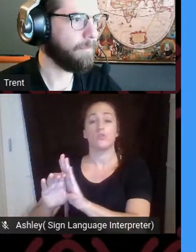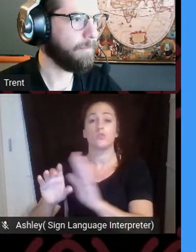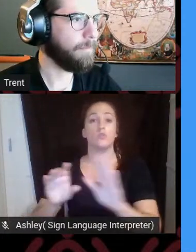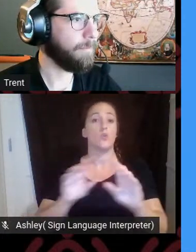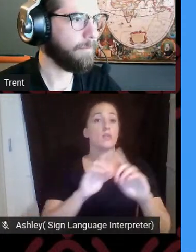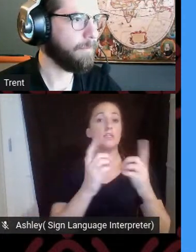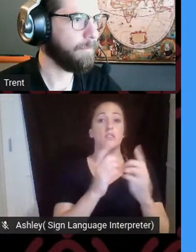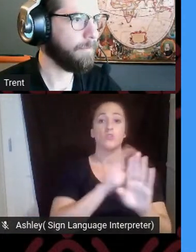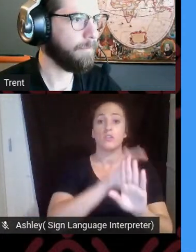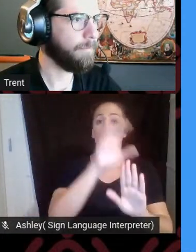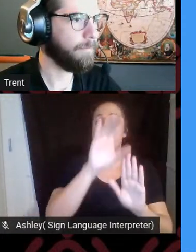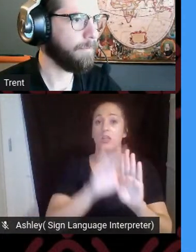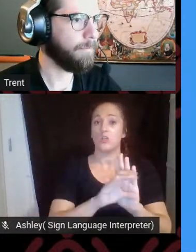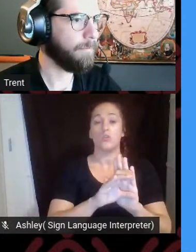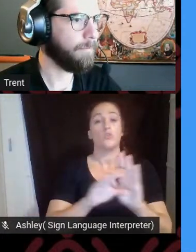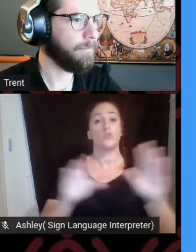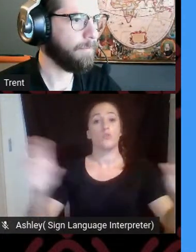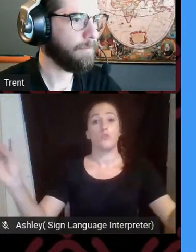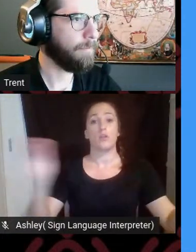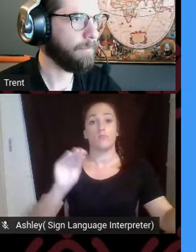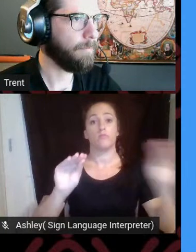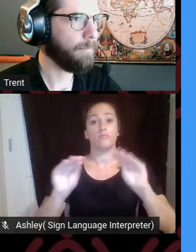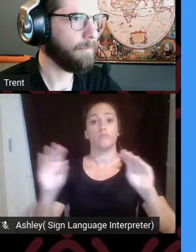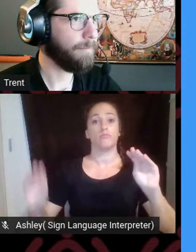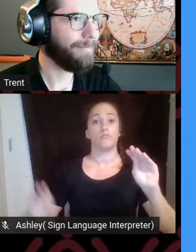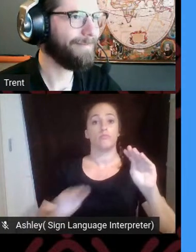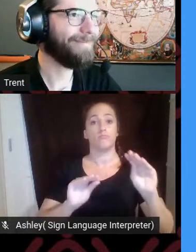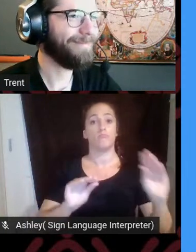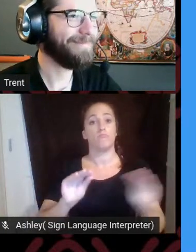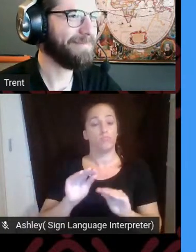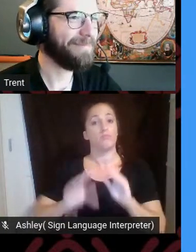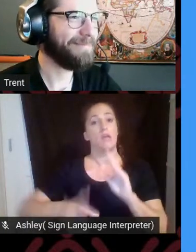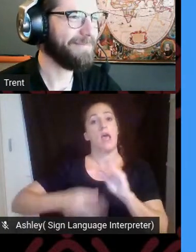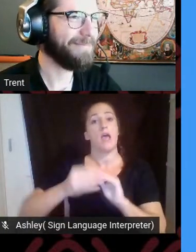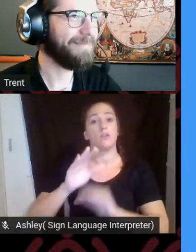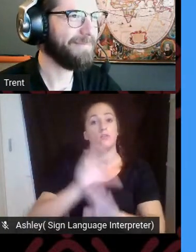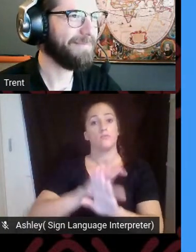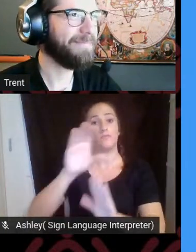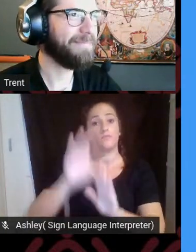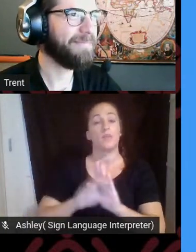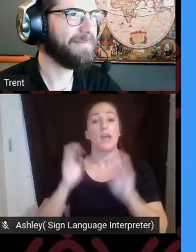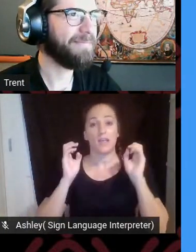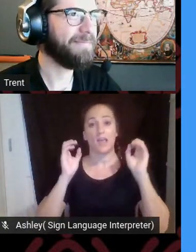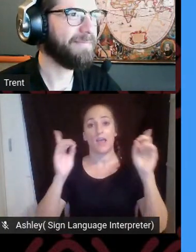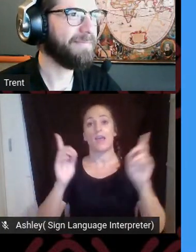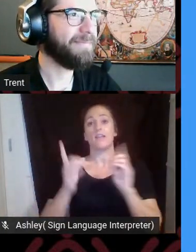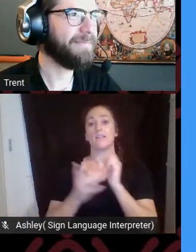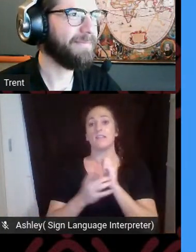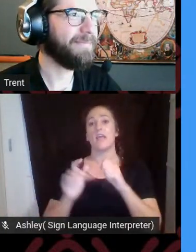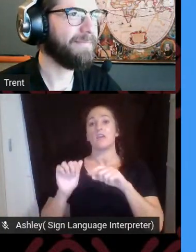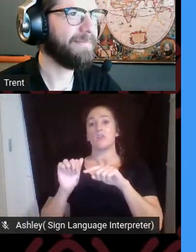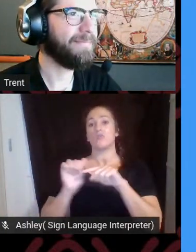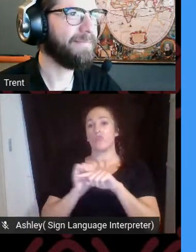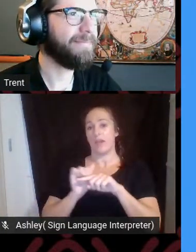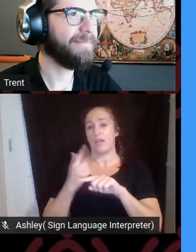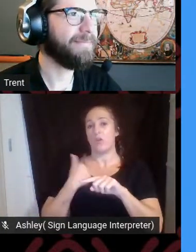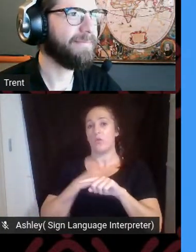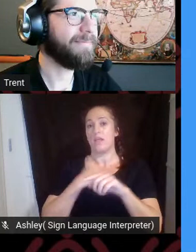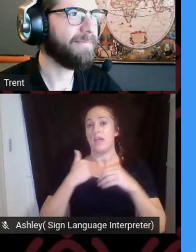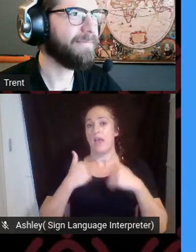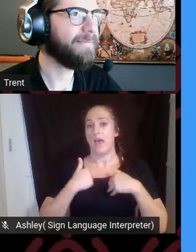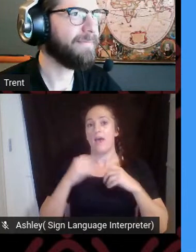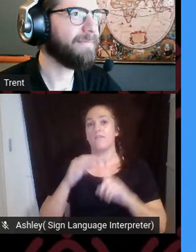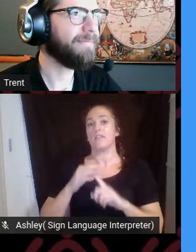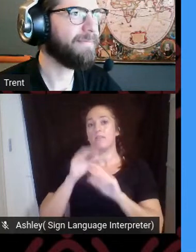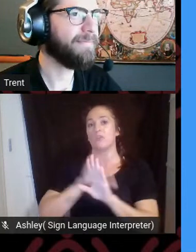district has its own calendar. And shameless plug, EdTech training, we have our own calendar too. So you can see when all of our trainings are happening, when all of